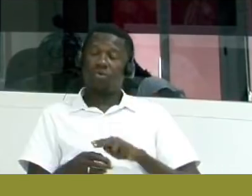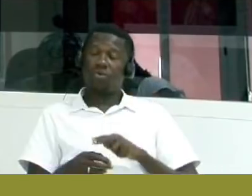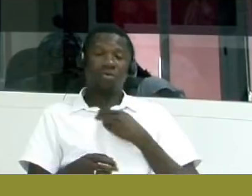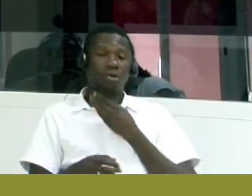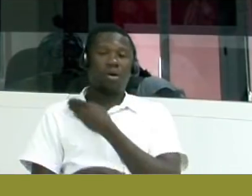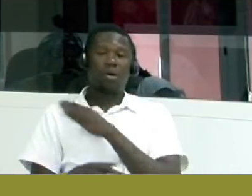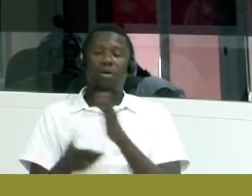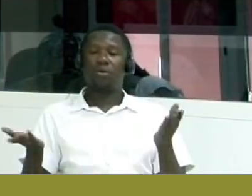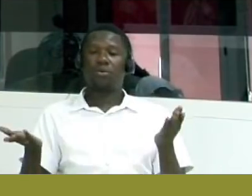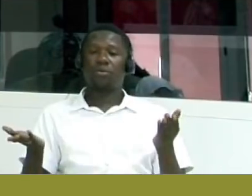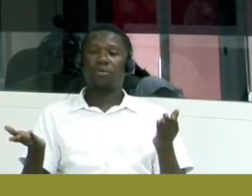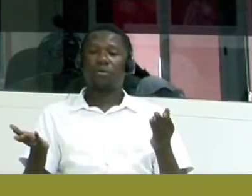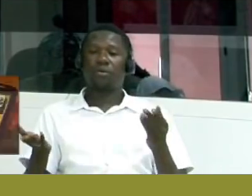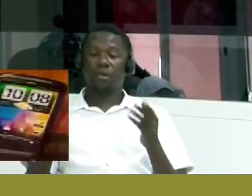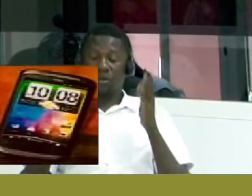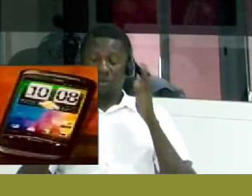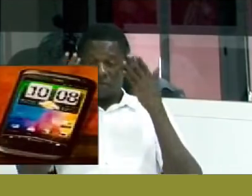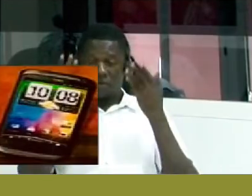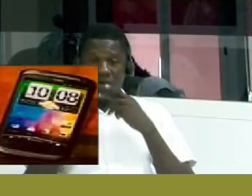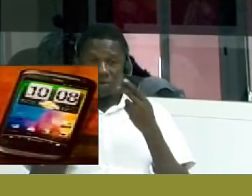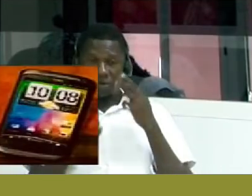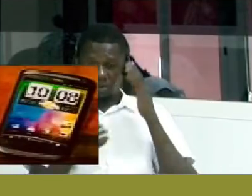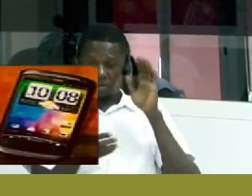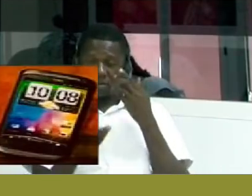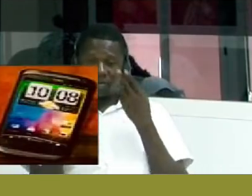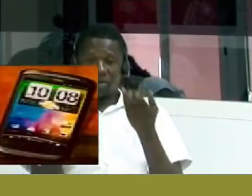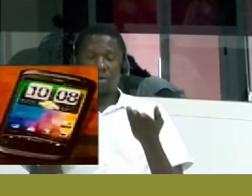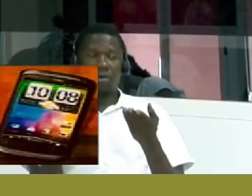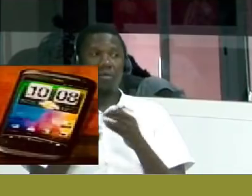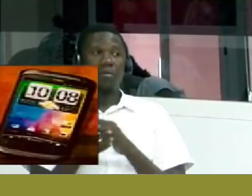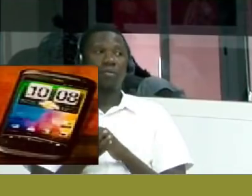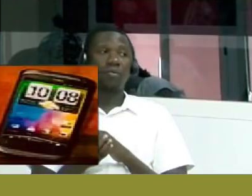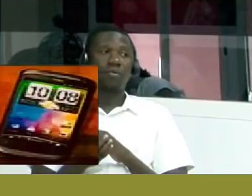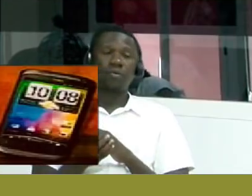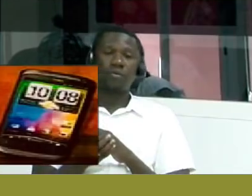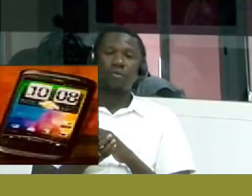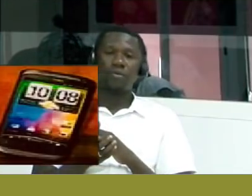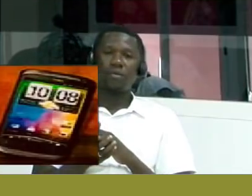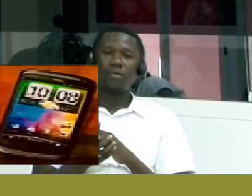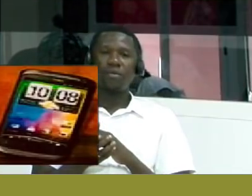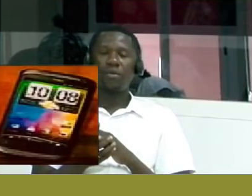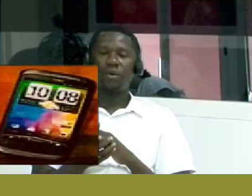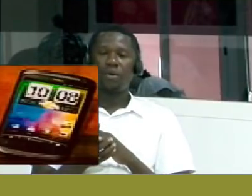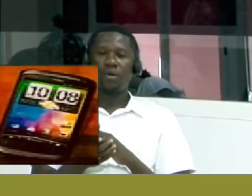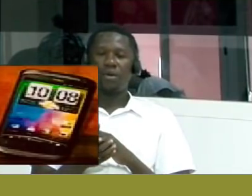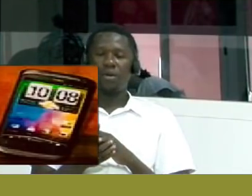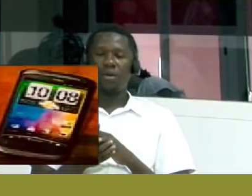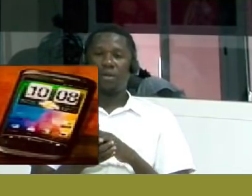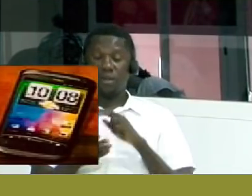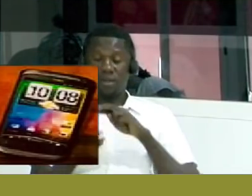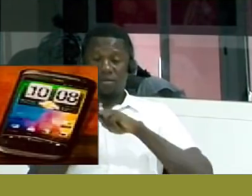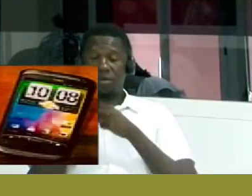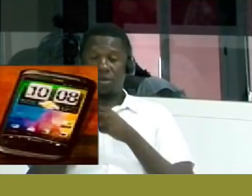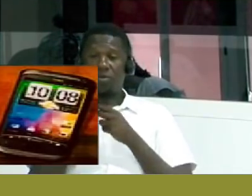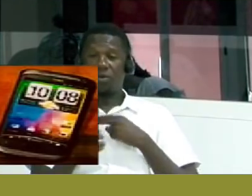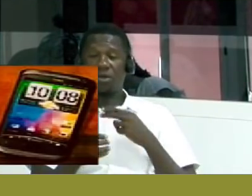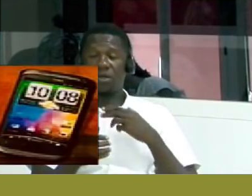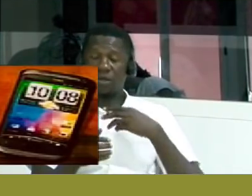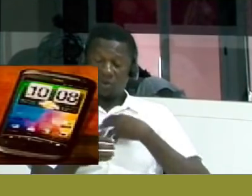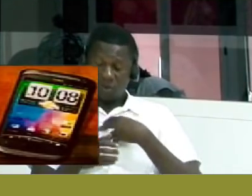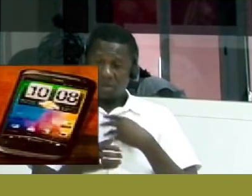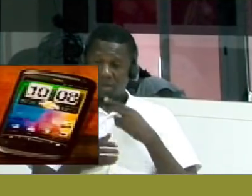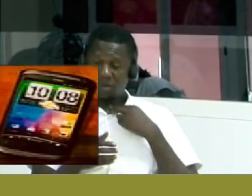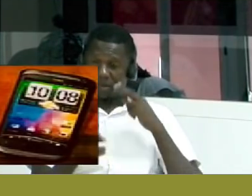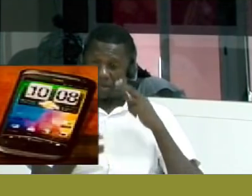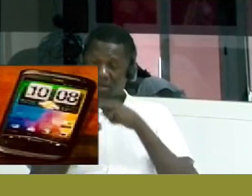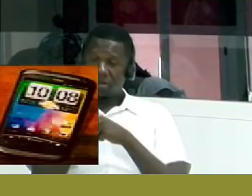I don't know why you are seeing where I'm coming from. No, I am. But that means you were indeed determined. I was trying to. I did say it. I told you. I said it over the radio. I